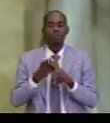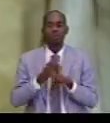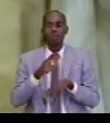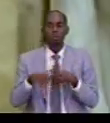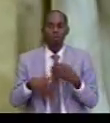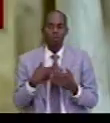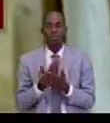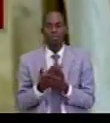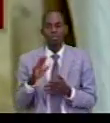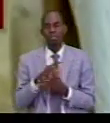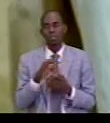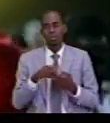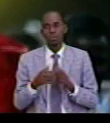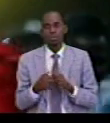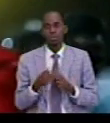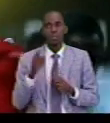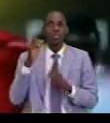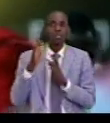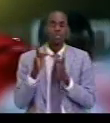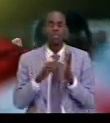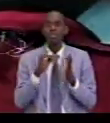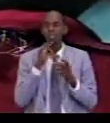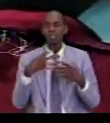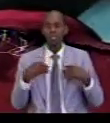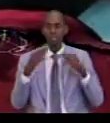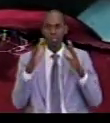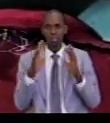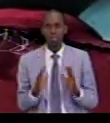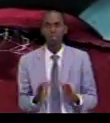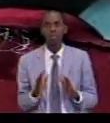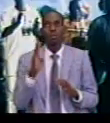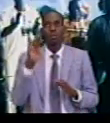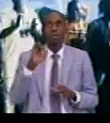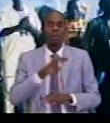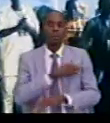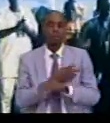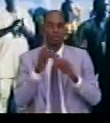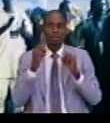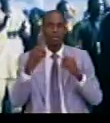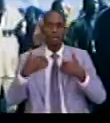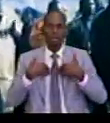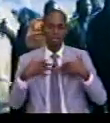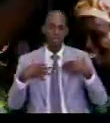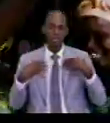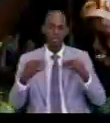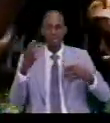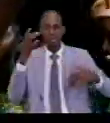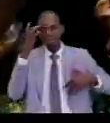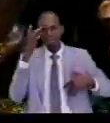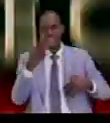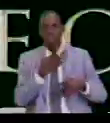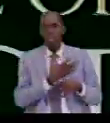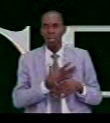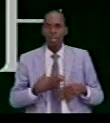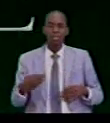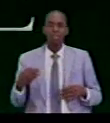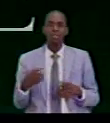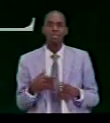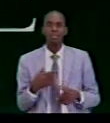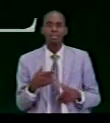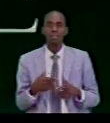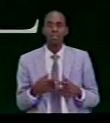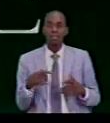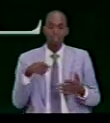He is the healer. By His mighty power, He is healing the sick and helping the helpless. This